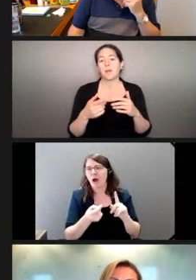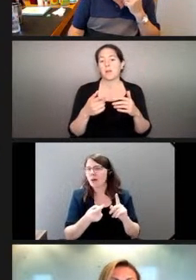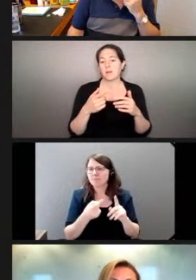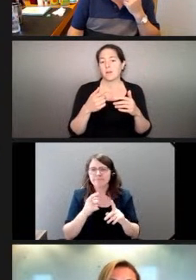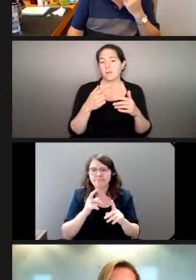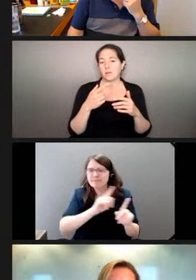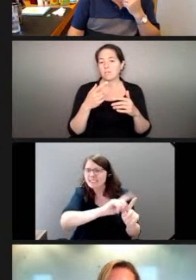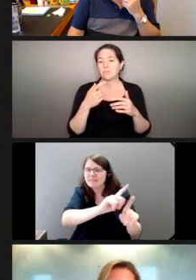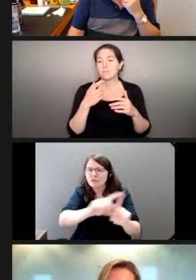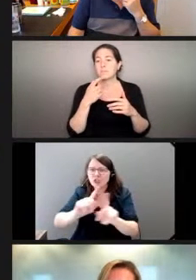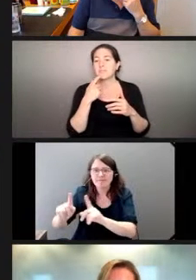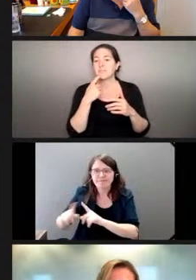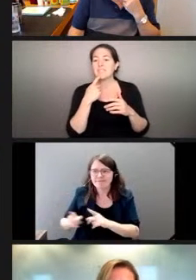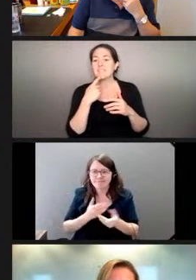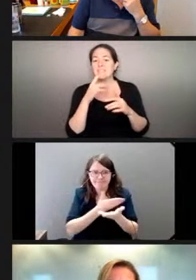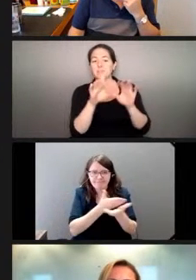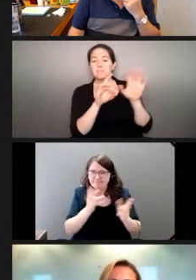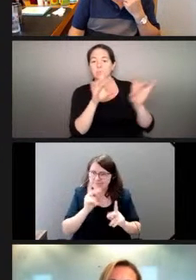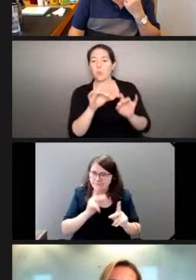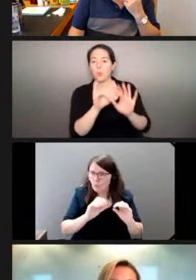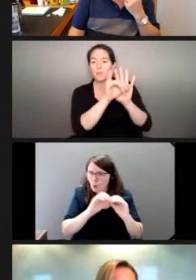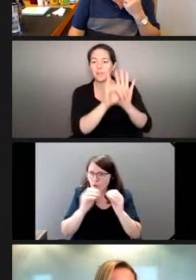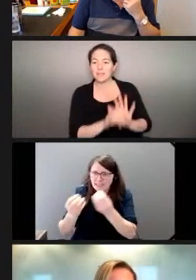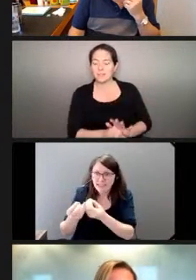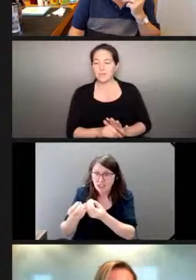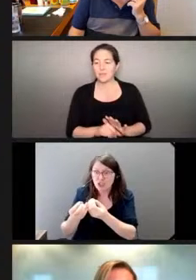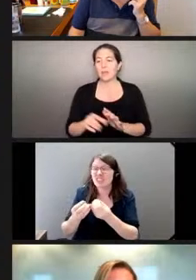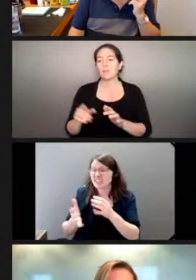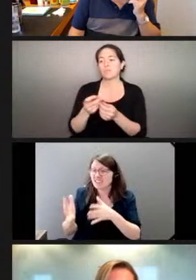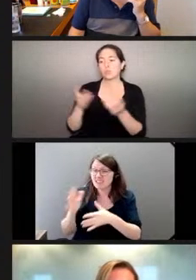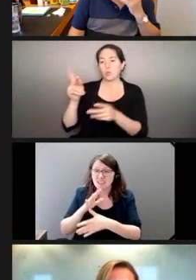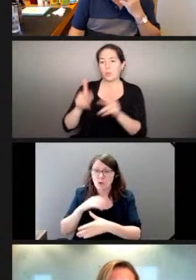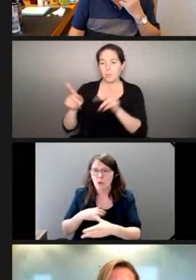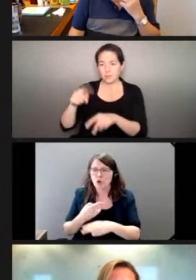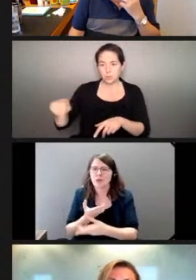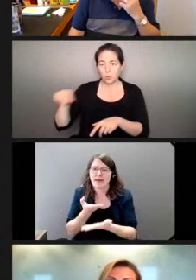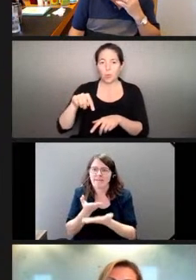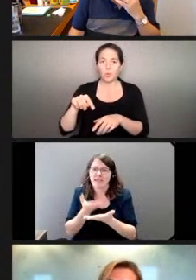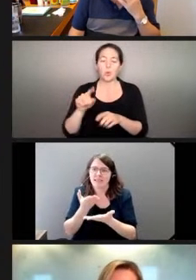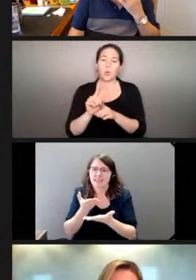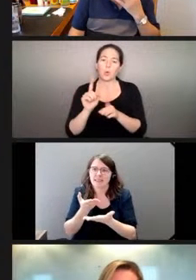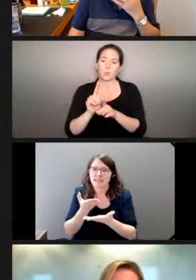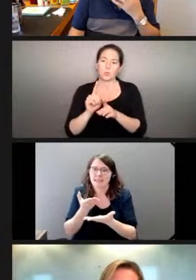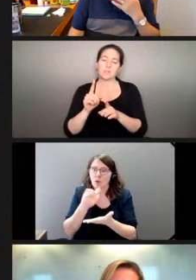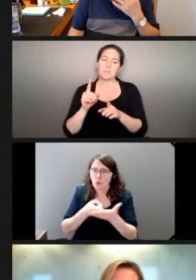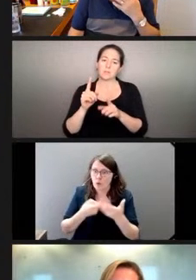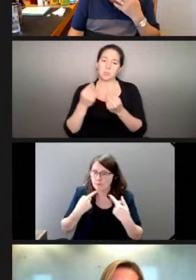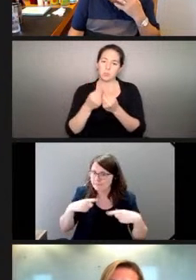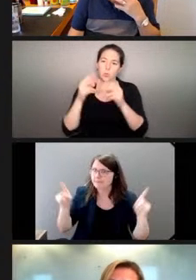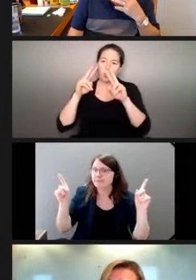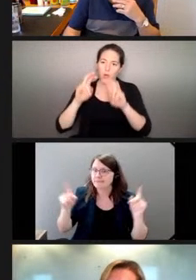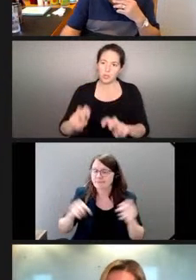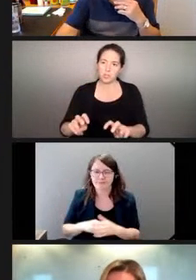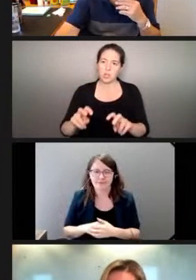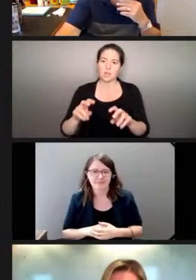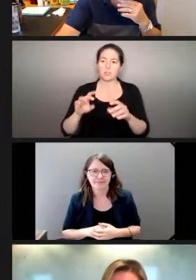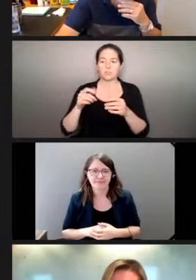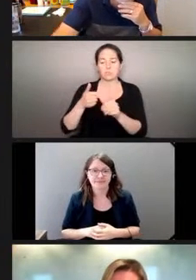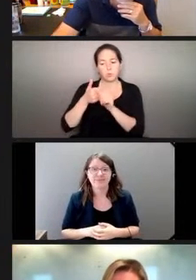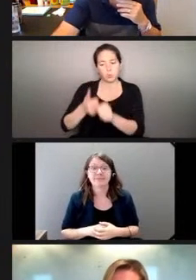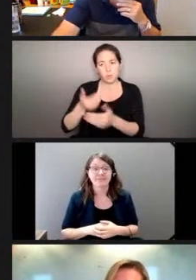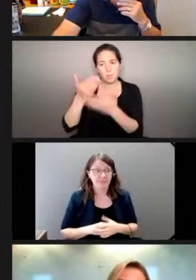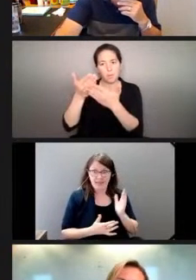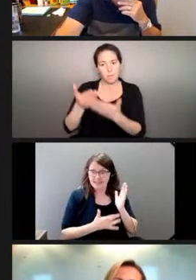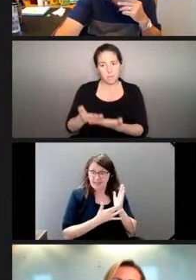through an evidence-based research approach. So the options development considered the technical expertise of the project's technical